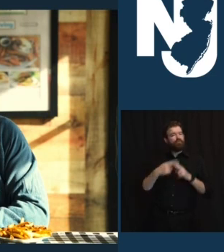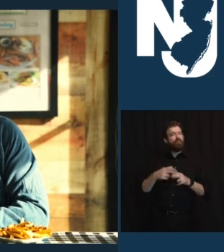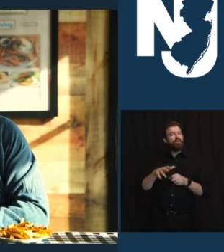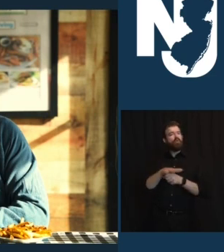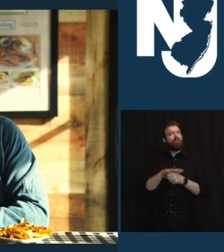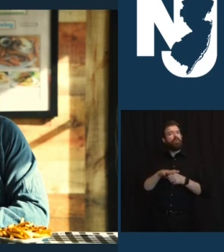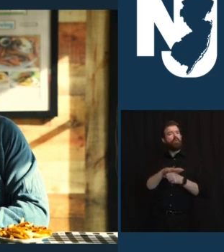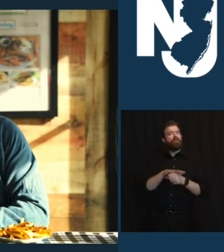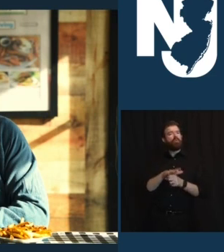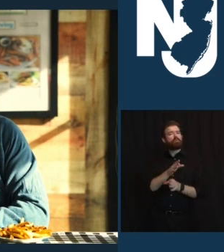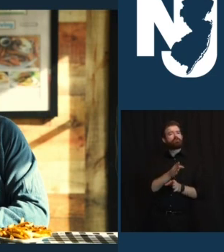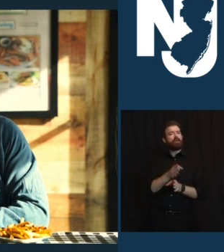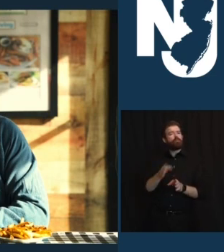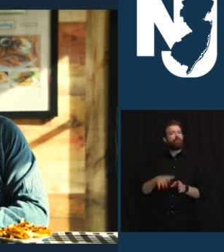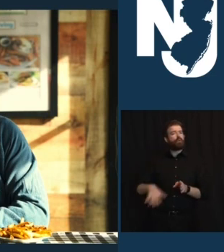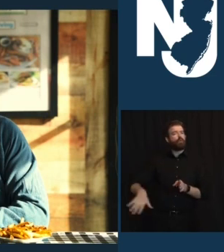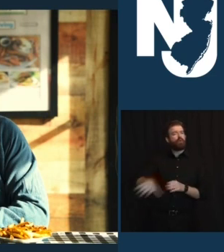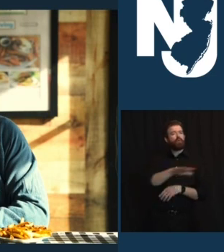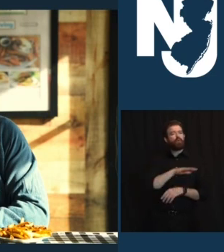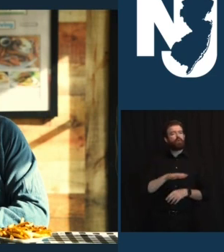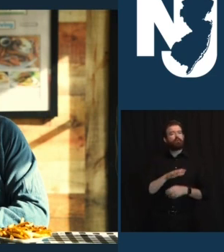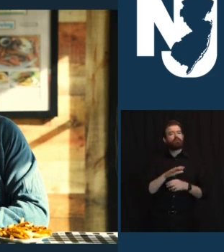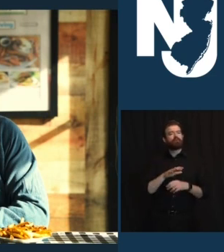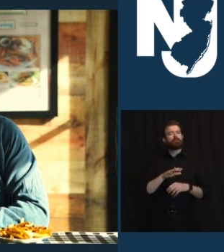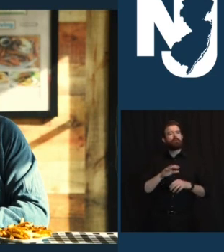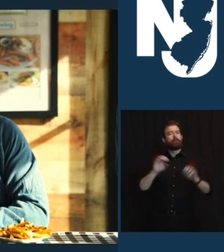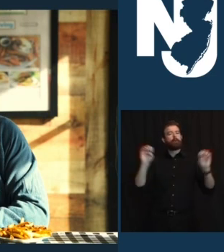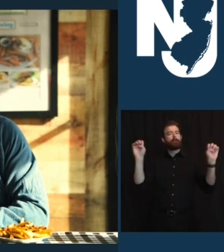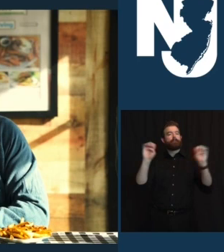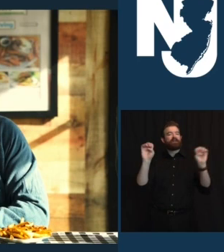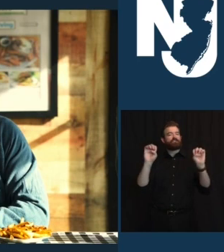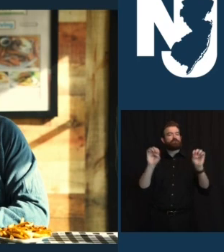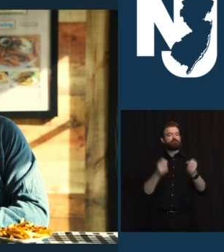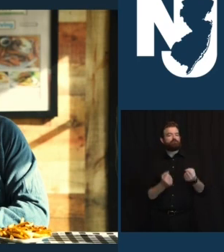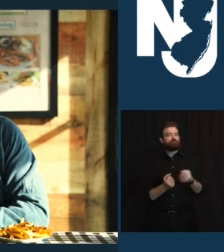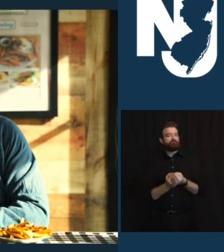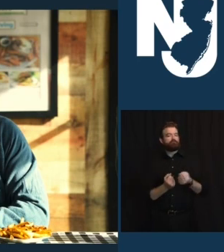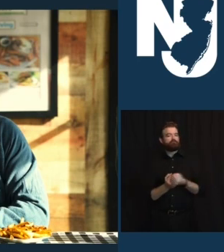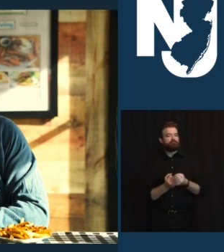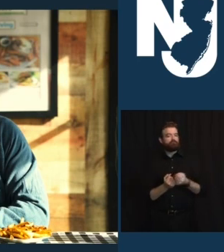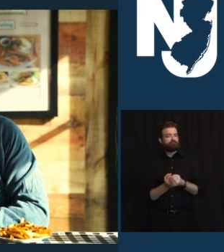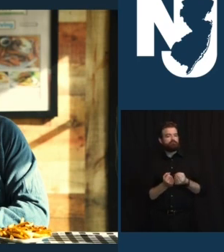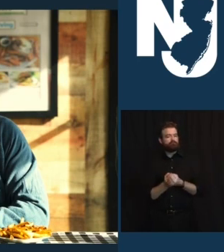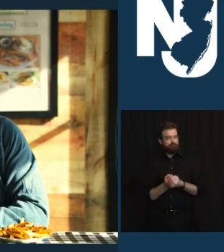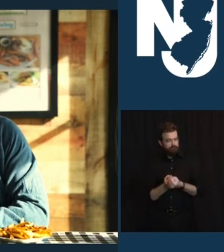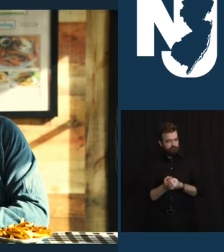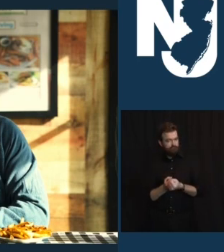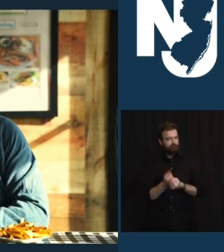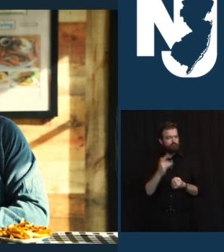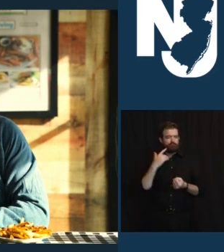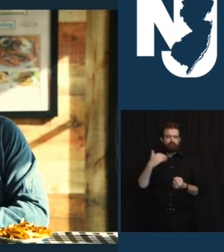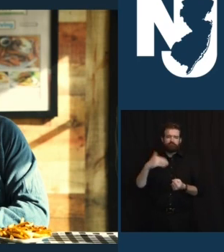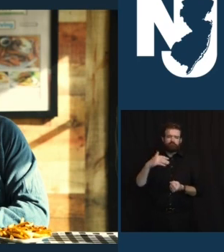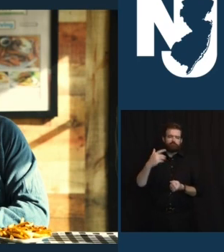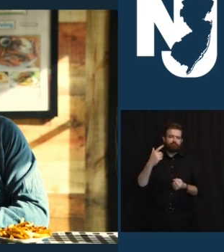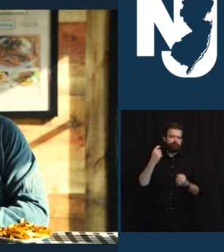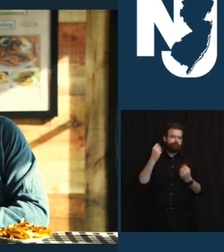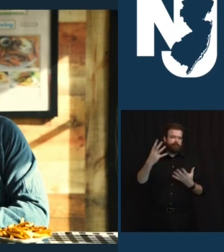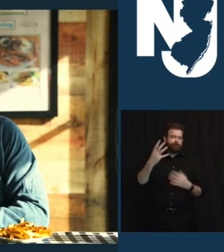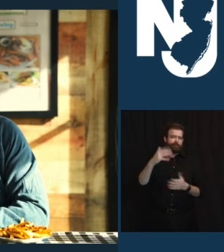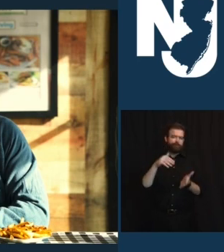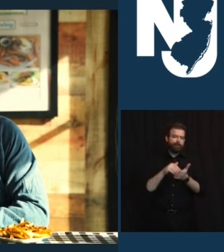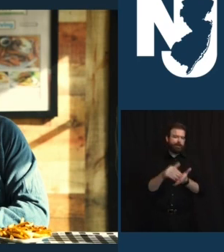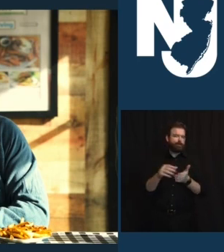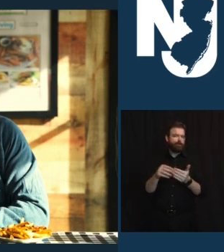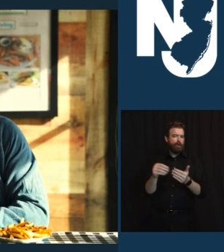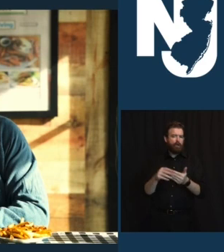COVID-19 Emergency Relief Grant Program that has pumped millions of dollars directly into our downtowns to help our